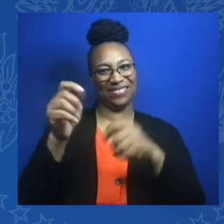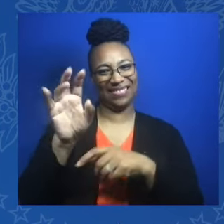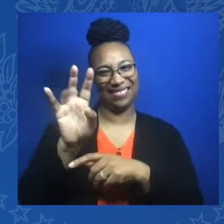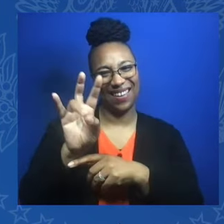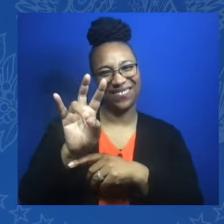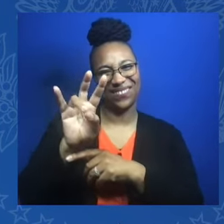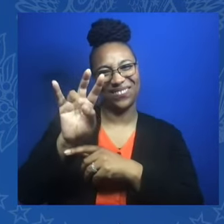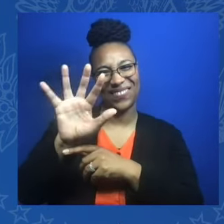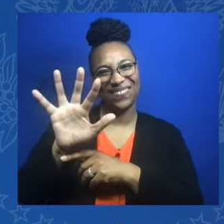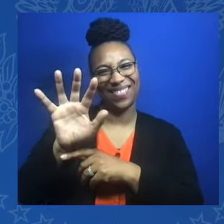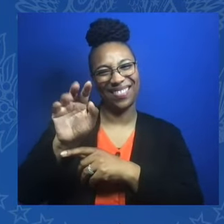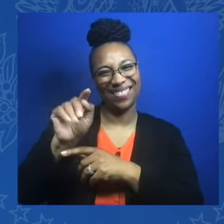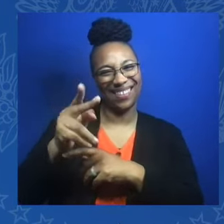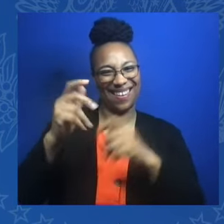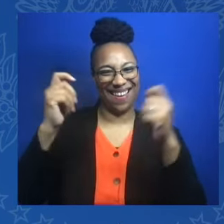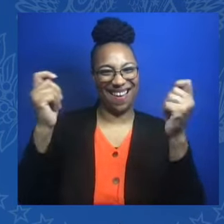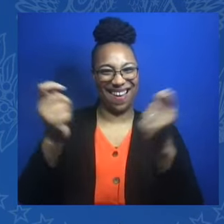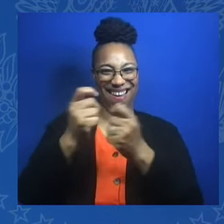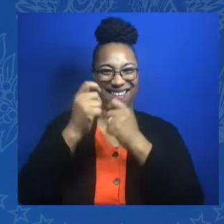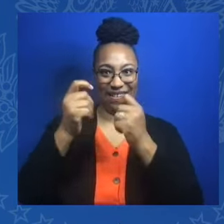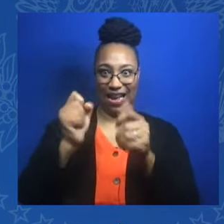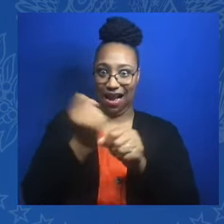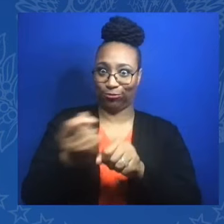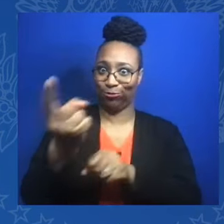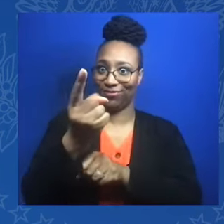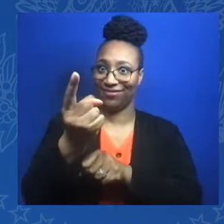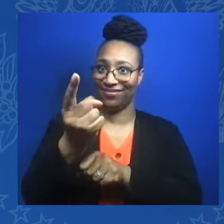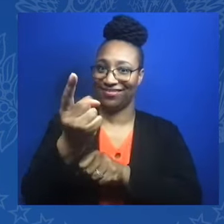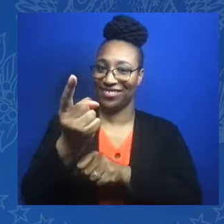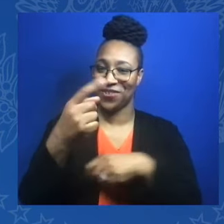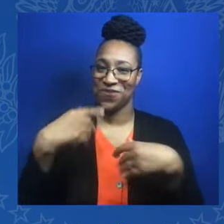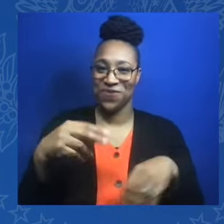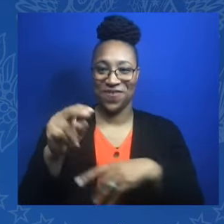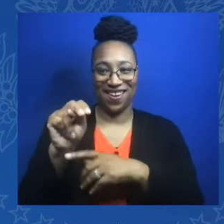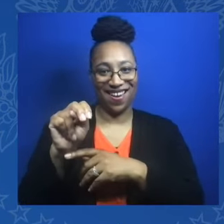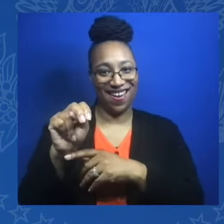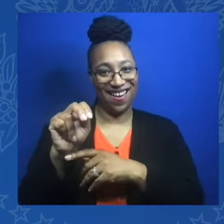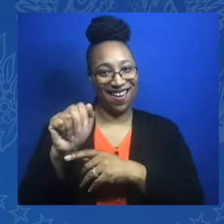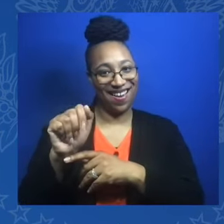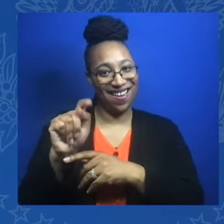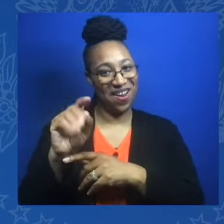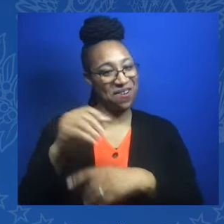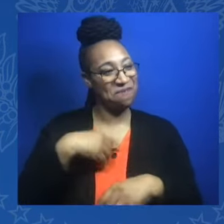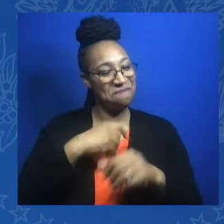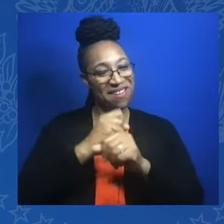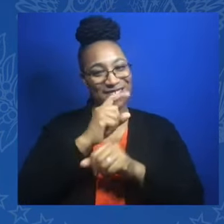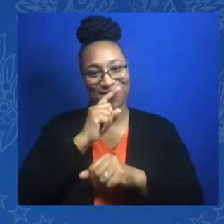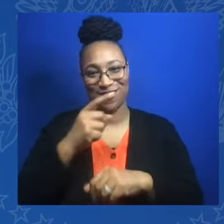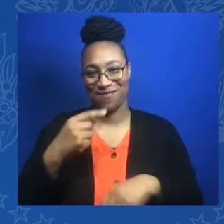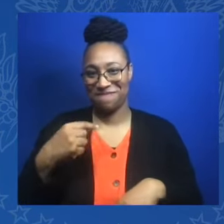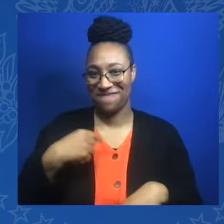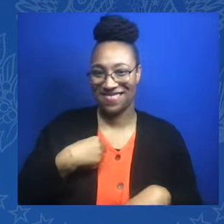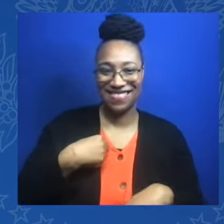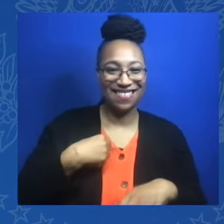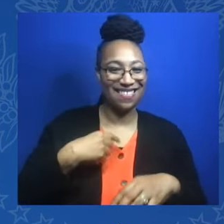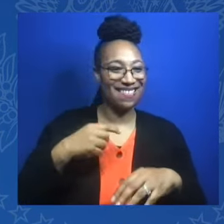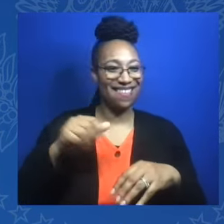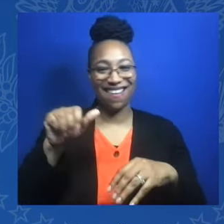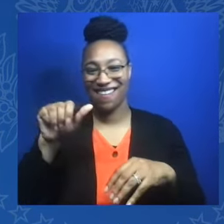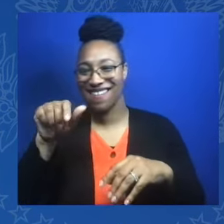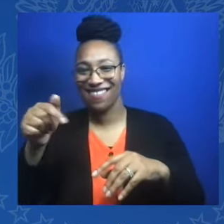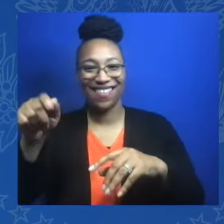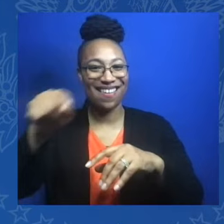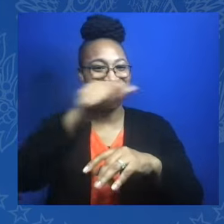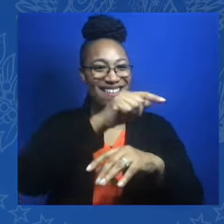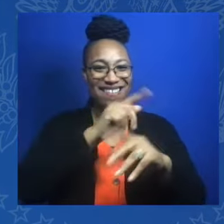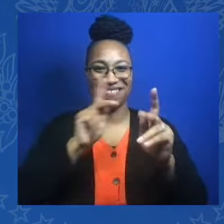sure NATO can deter any threat, defend against any aggression from anyone. That's the bedrock of the security of both